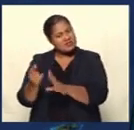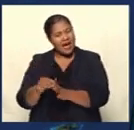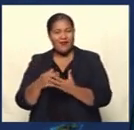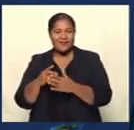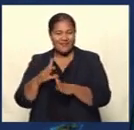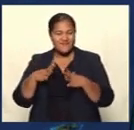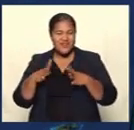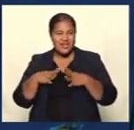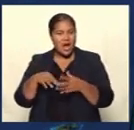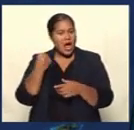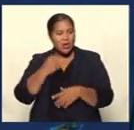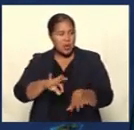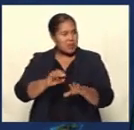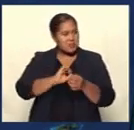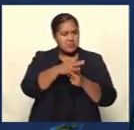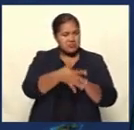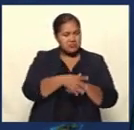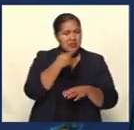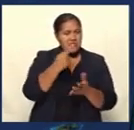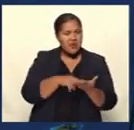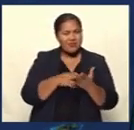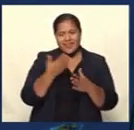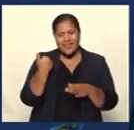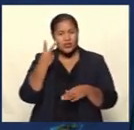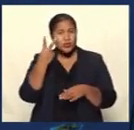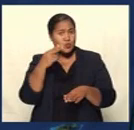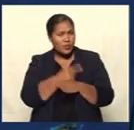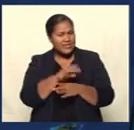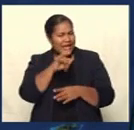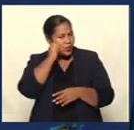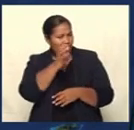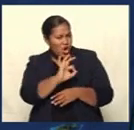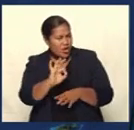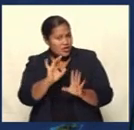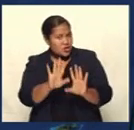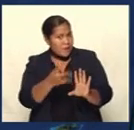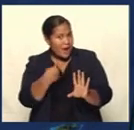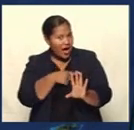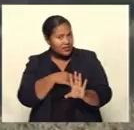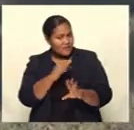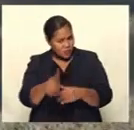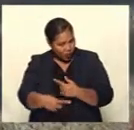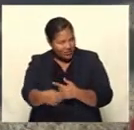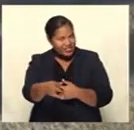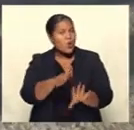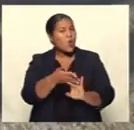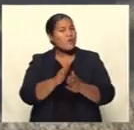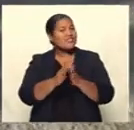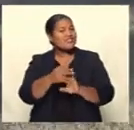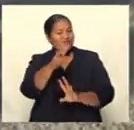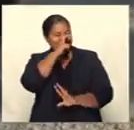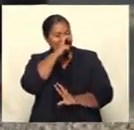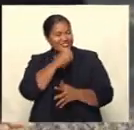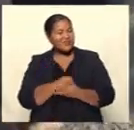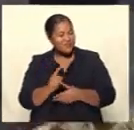no cases recorded in the West for the past 2 weeks. This will not stop us from maintaining our community restrictions in place.